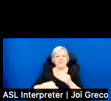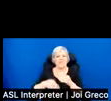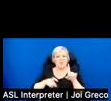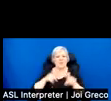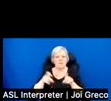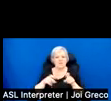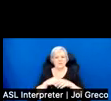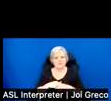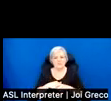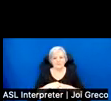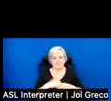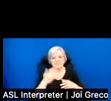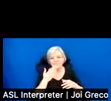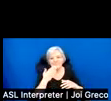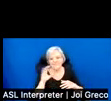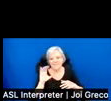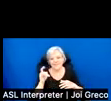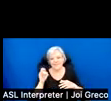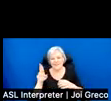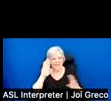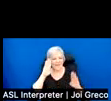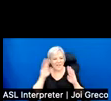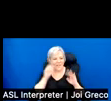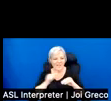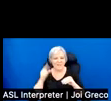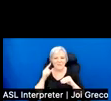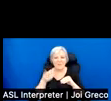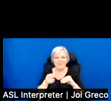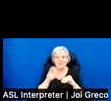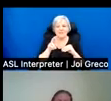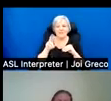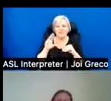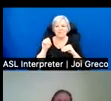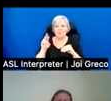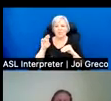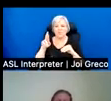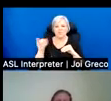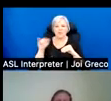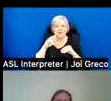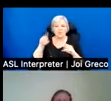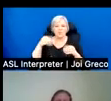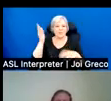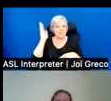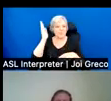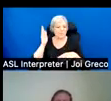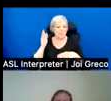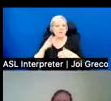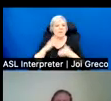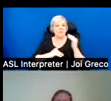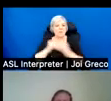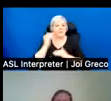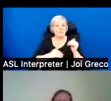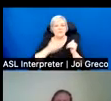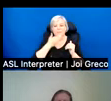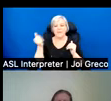All right, thanks, Claire. And hello, everyone. I'm Dr. Stephan Dobri, and I'll be presenting today about building better together. I